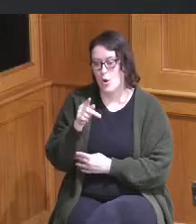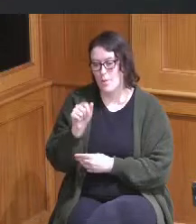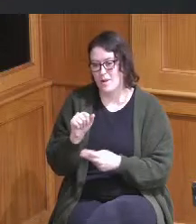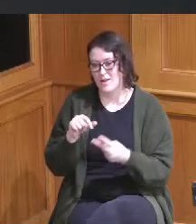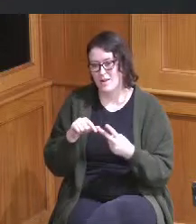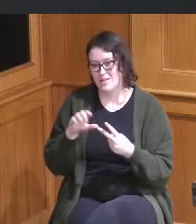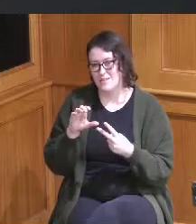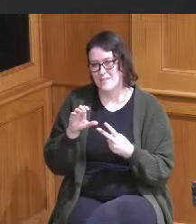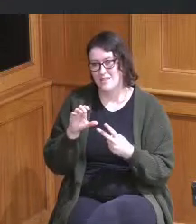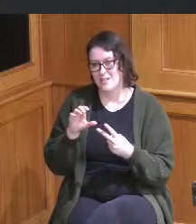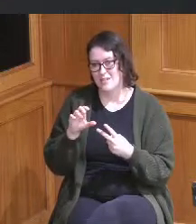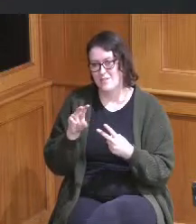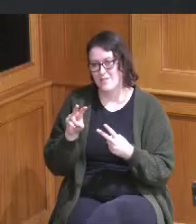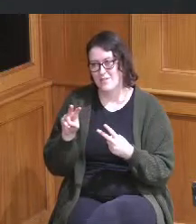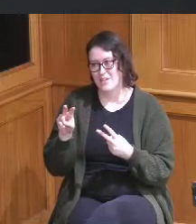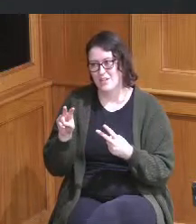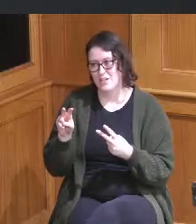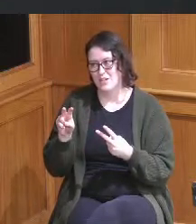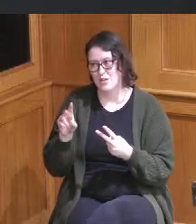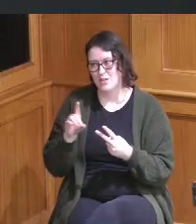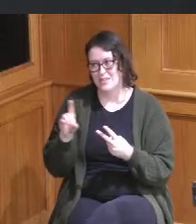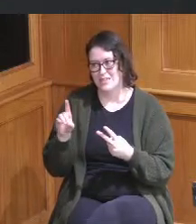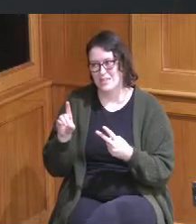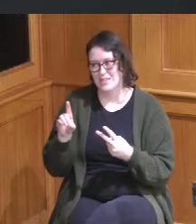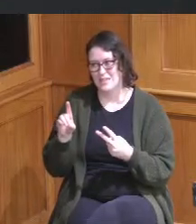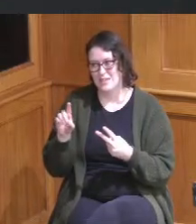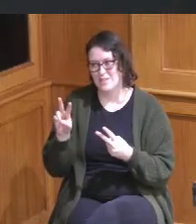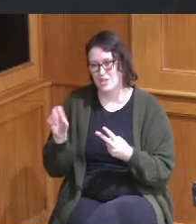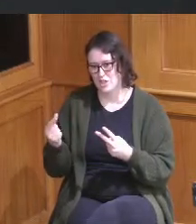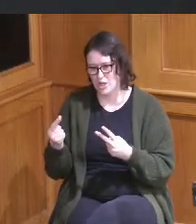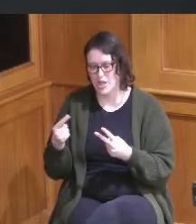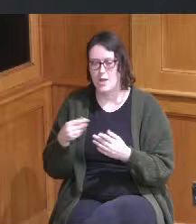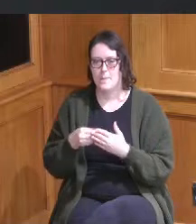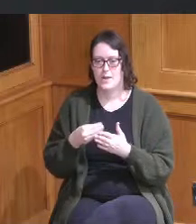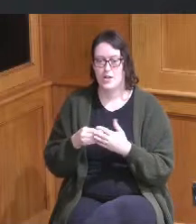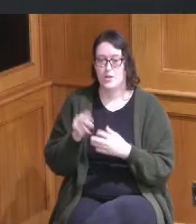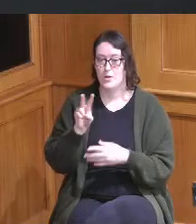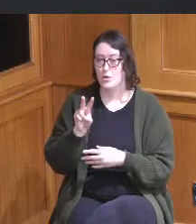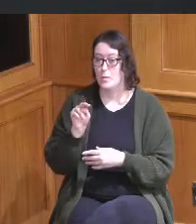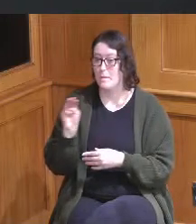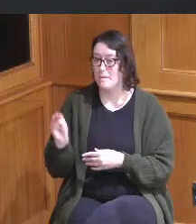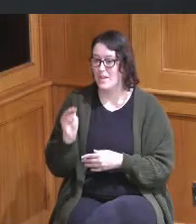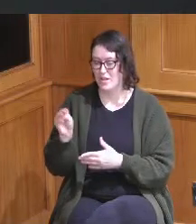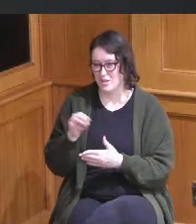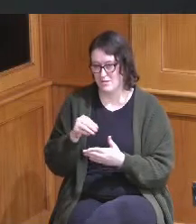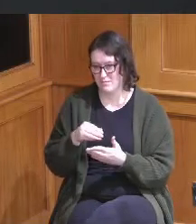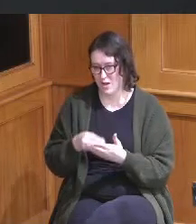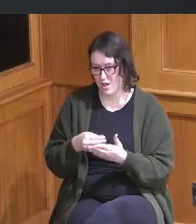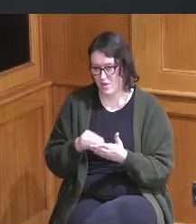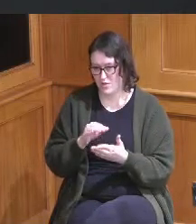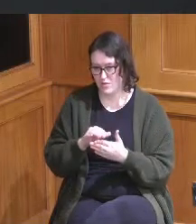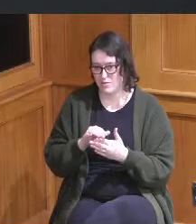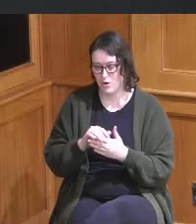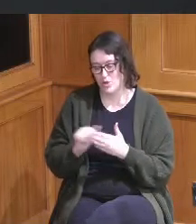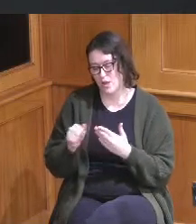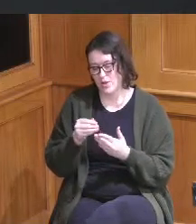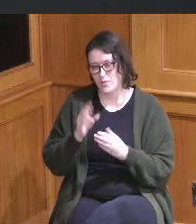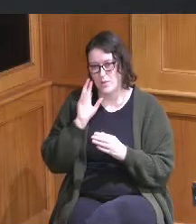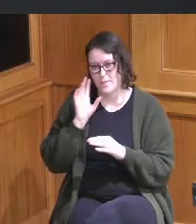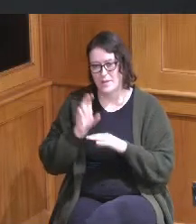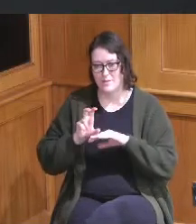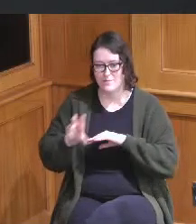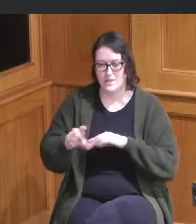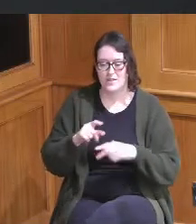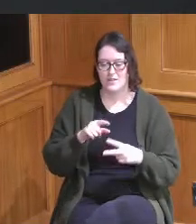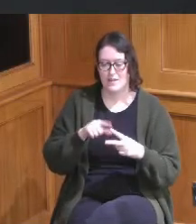It's the amount of money that we're putting towards this is $2 million. And we have partnerships with LISC, WIN, Habitat for